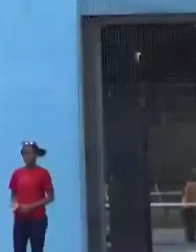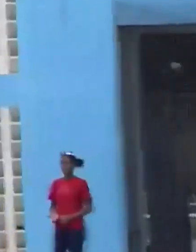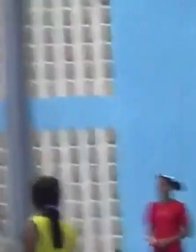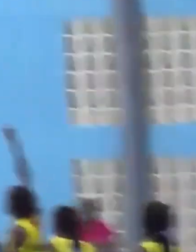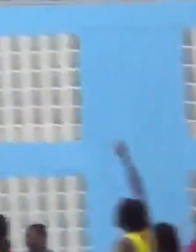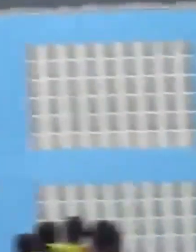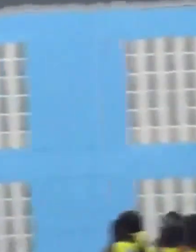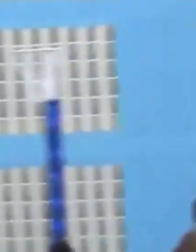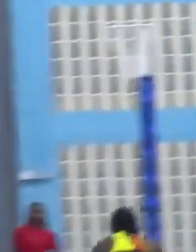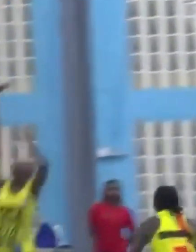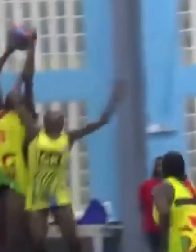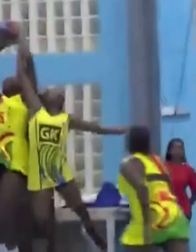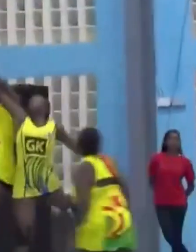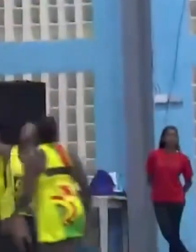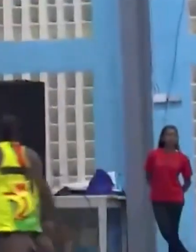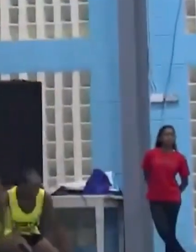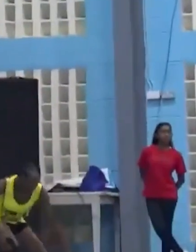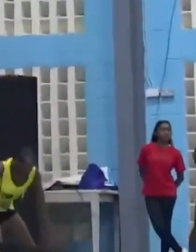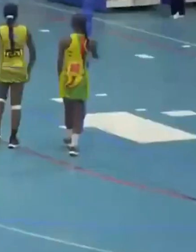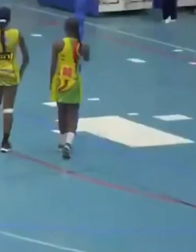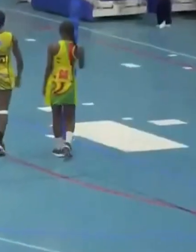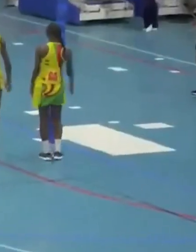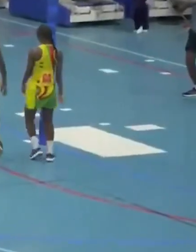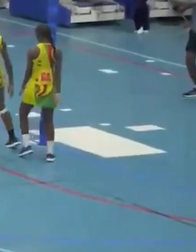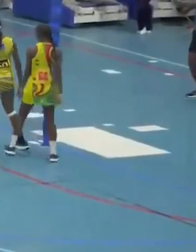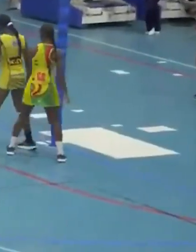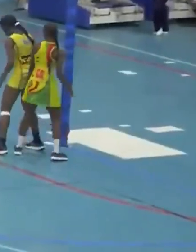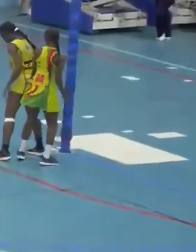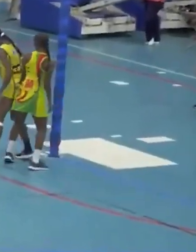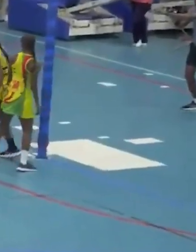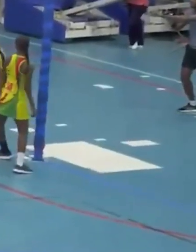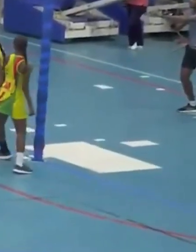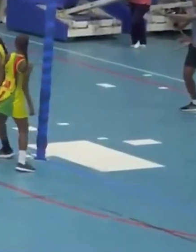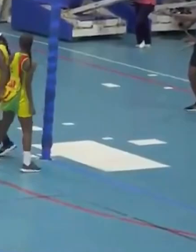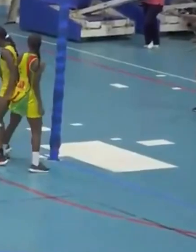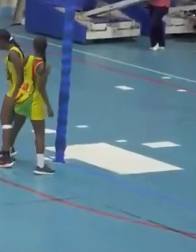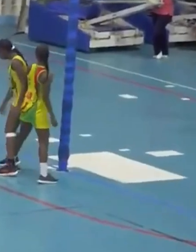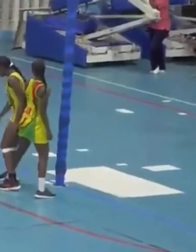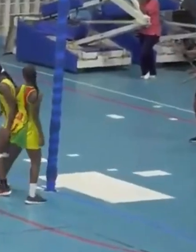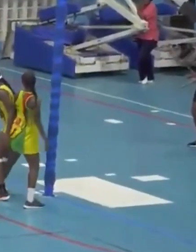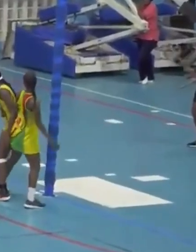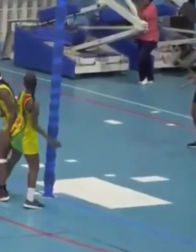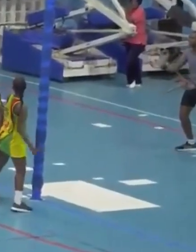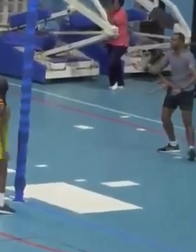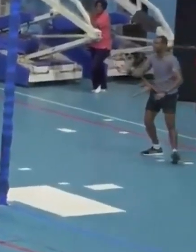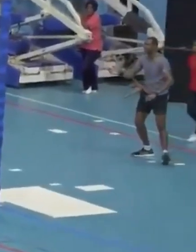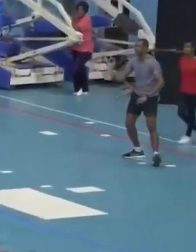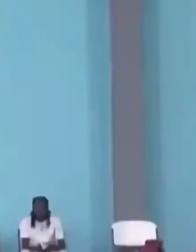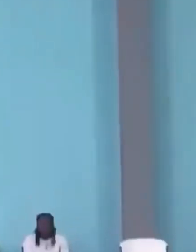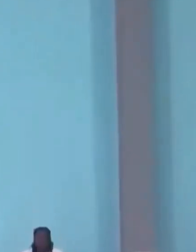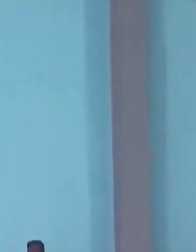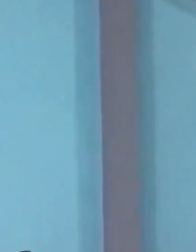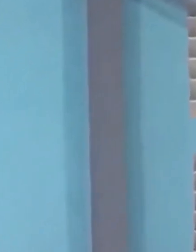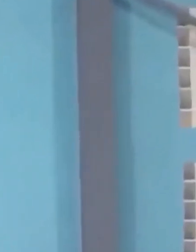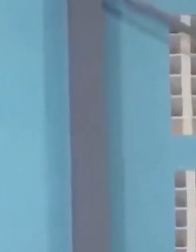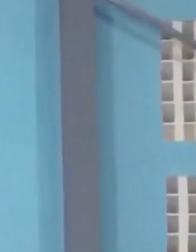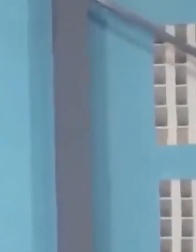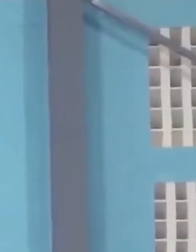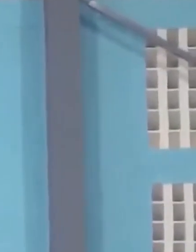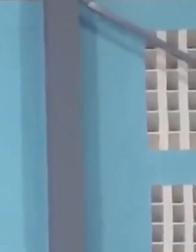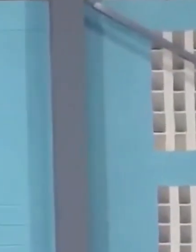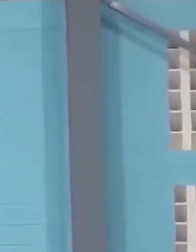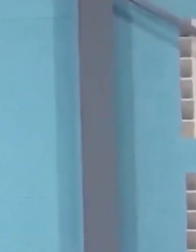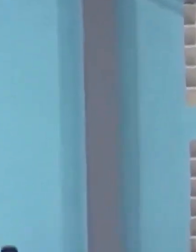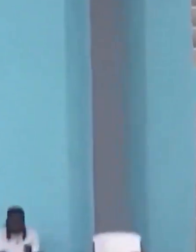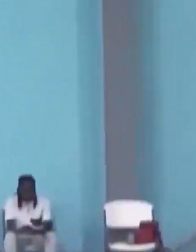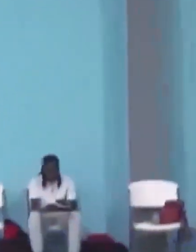Grenada's center. And she tries to get her goal shooter where there's a contact on the goalkeeper. She assumes a position and